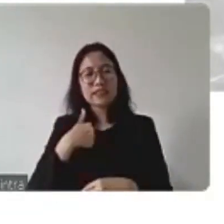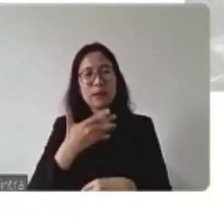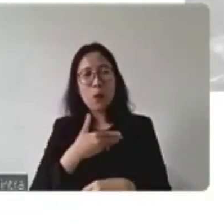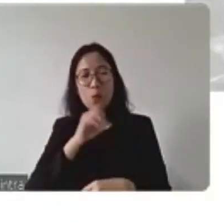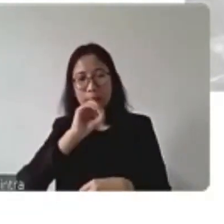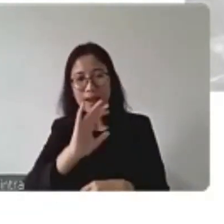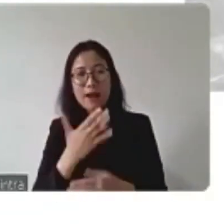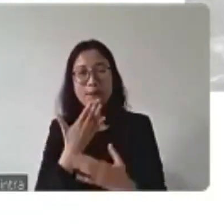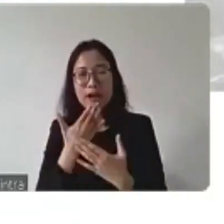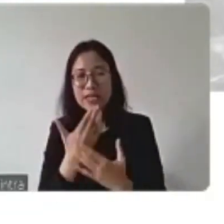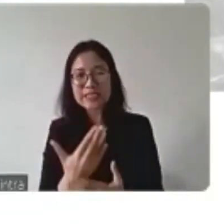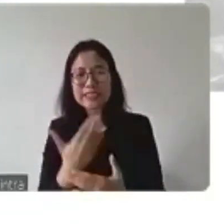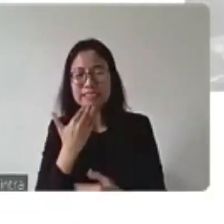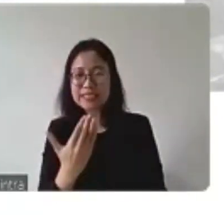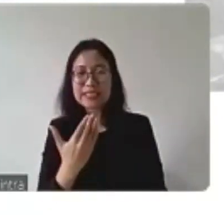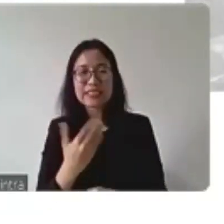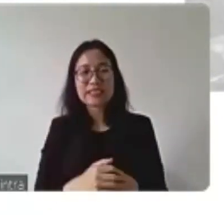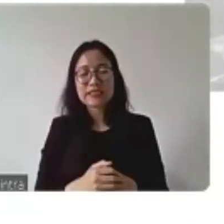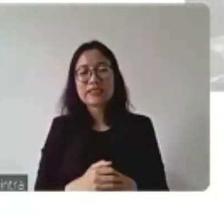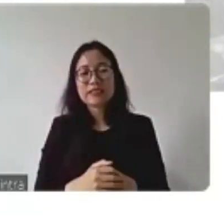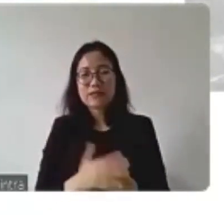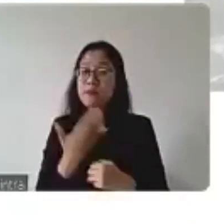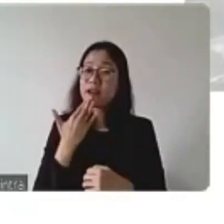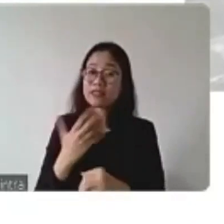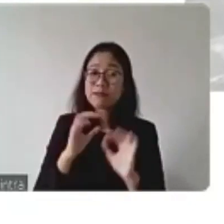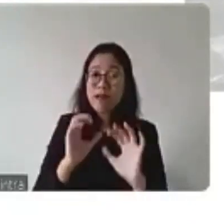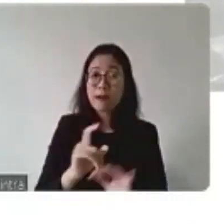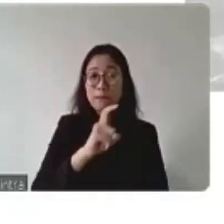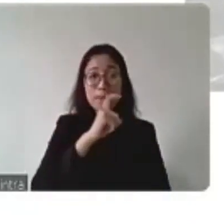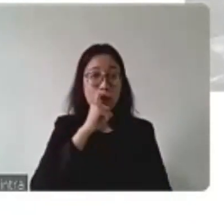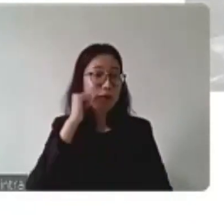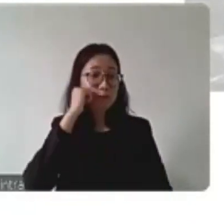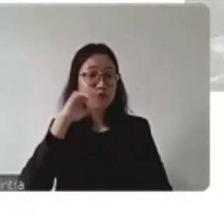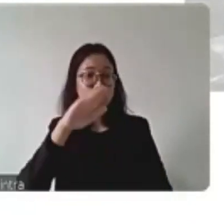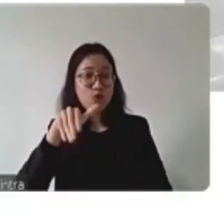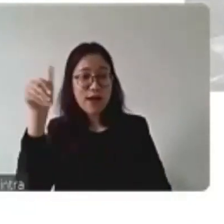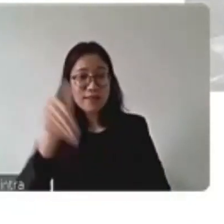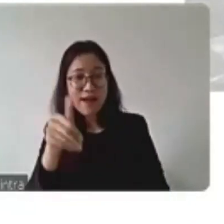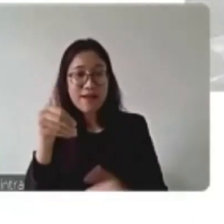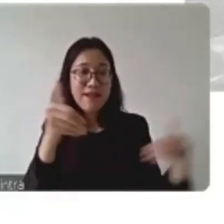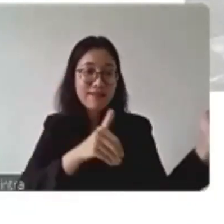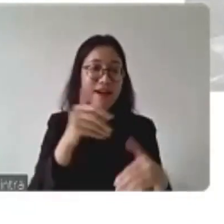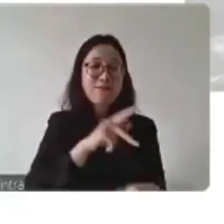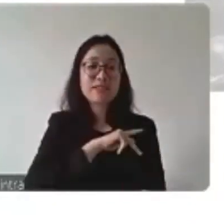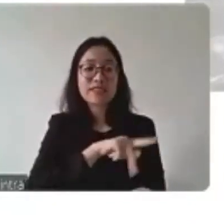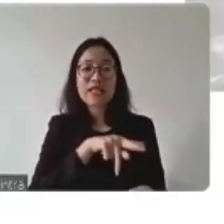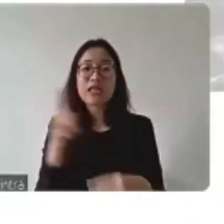also very insightful presentation that you delivered for us. Thank you.